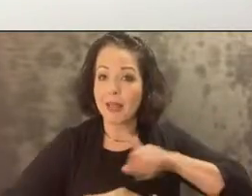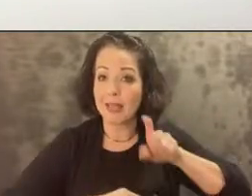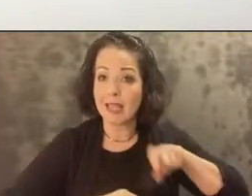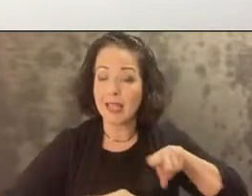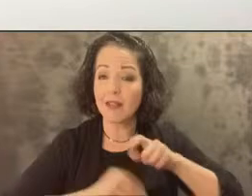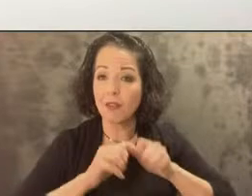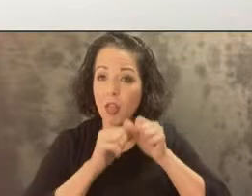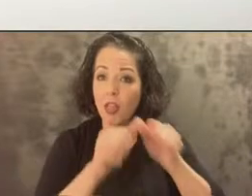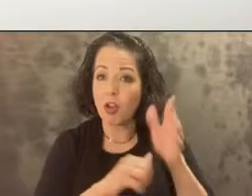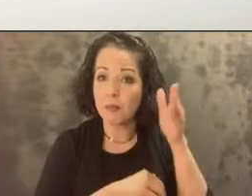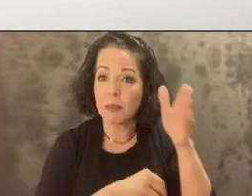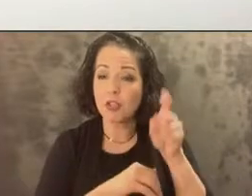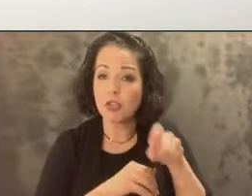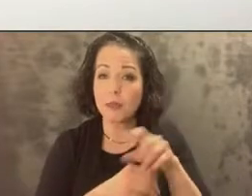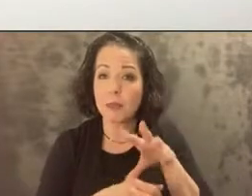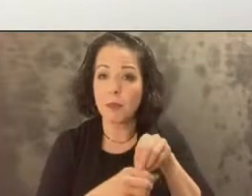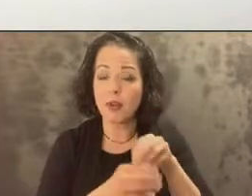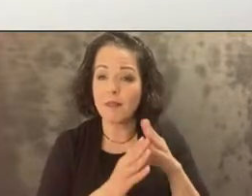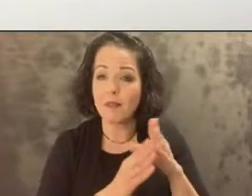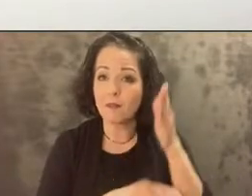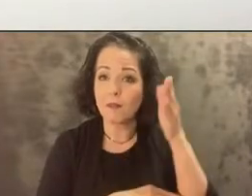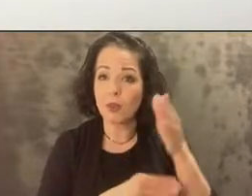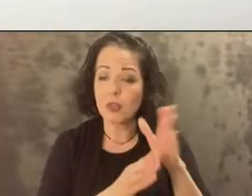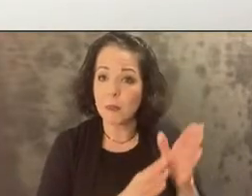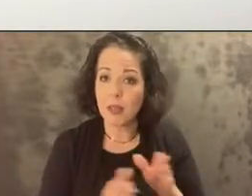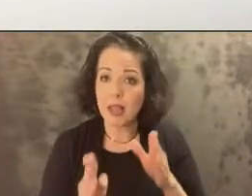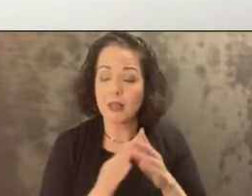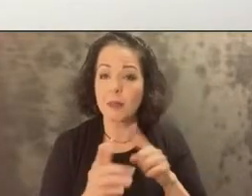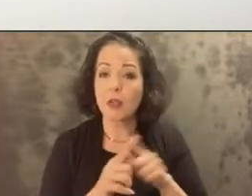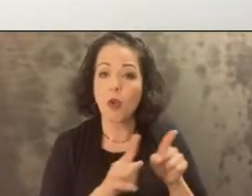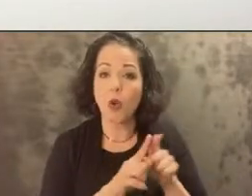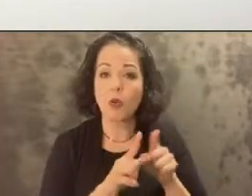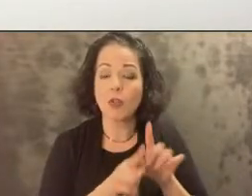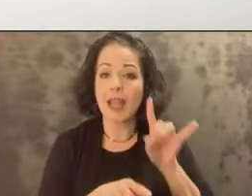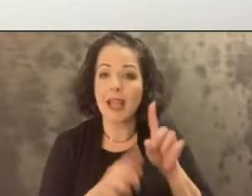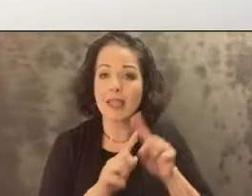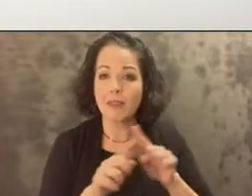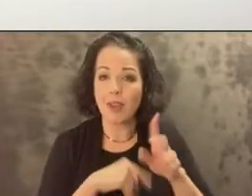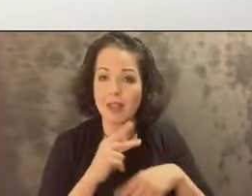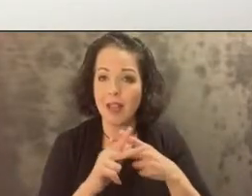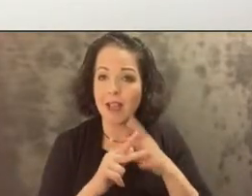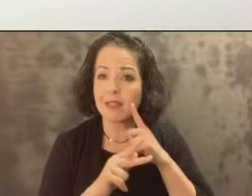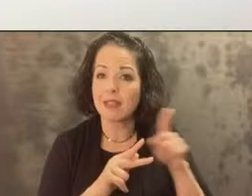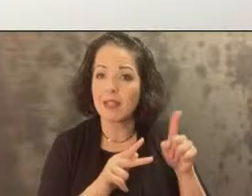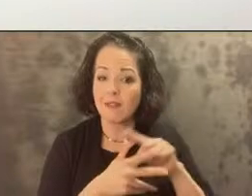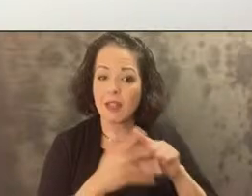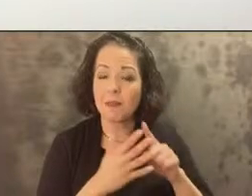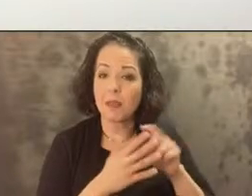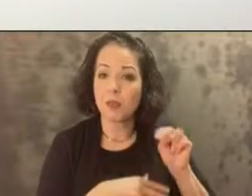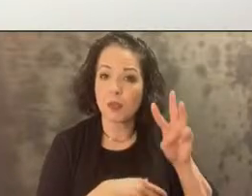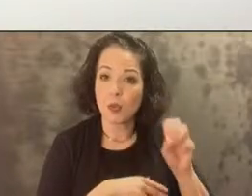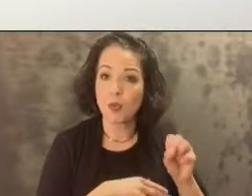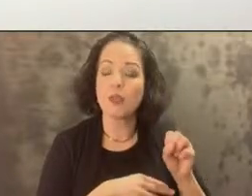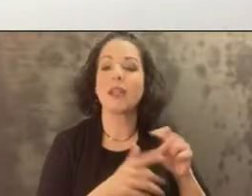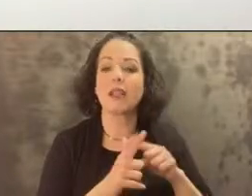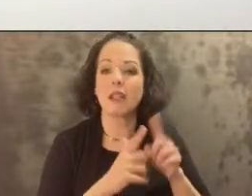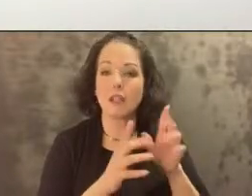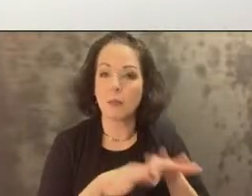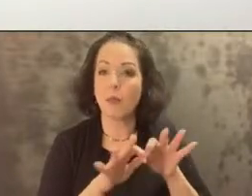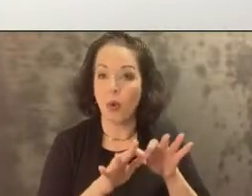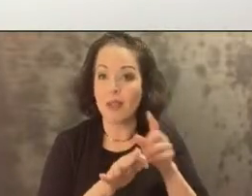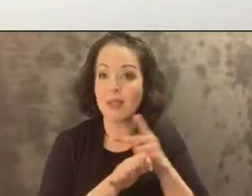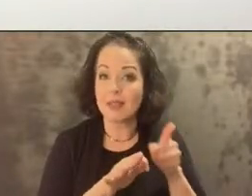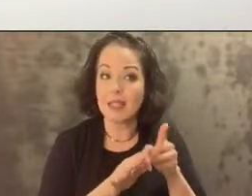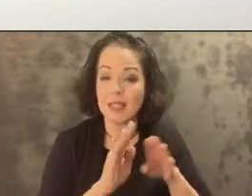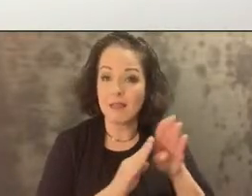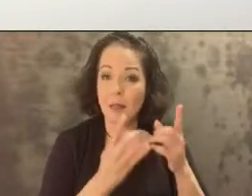of all future pandemic plans. But there were also at least 8 different types of indices in use, and 2 weeks ago, in an important development, the Office of